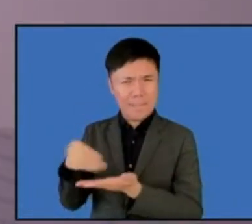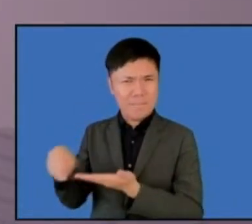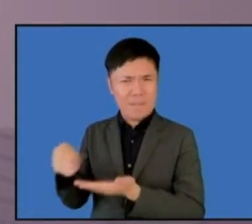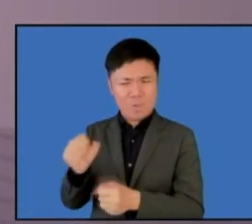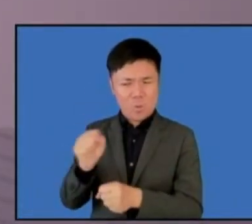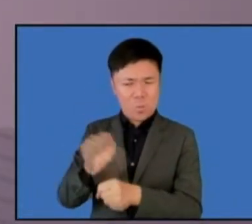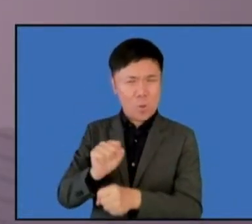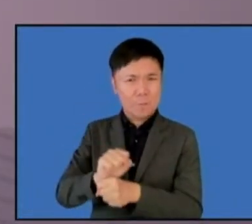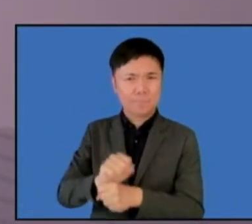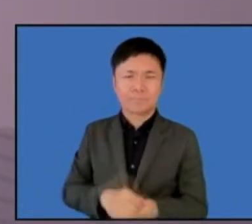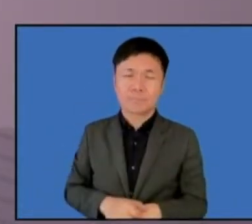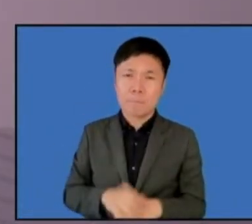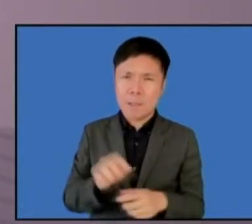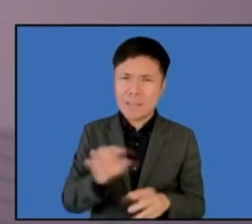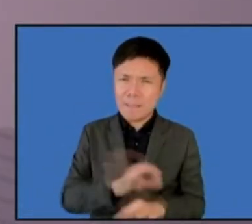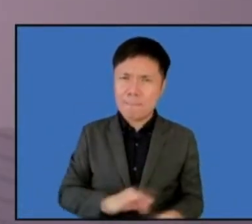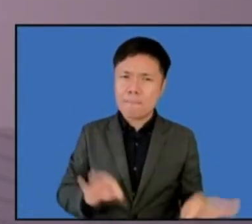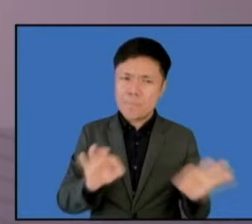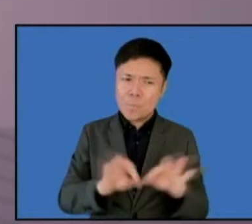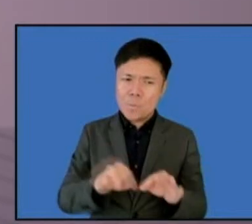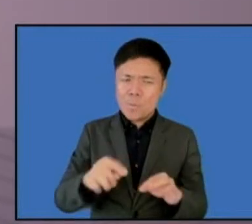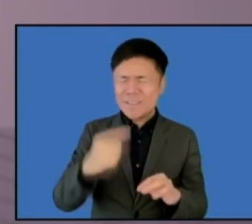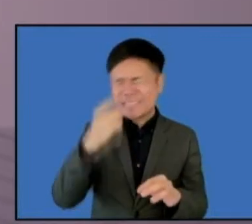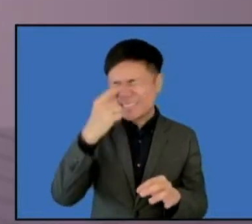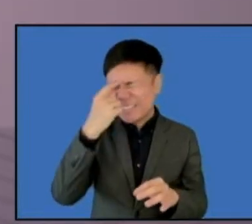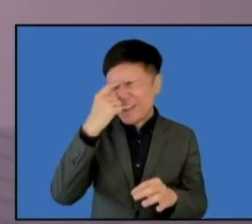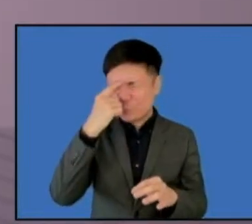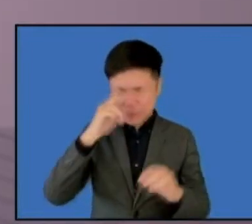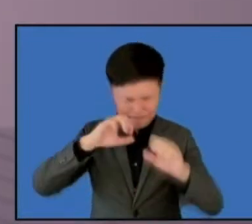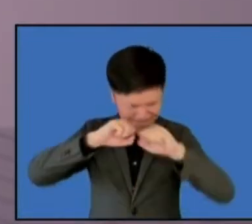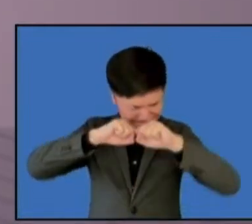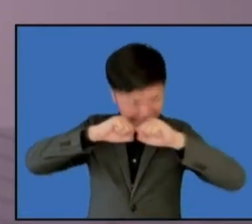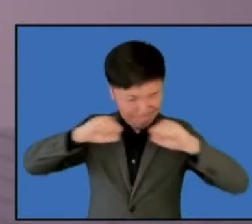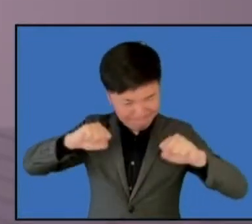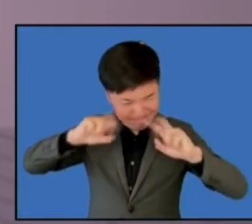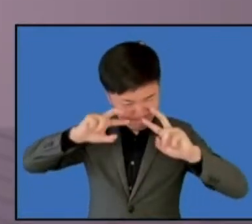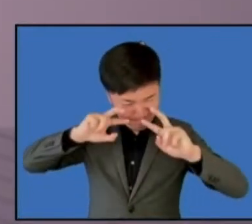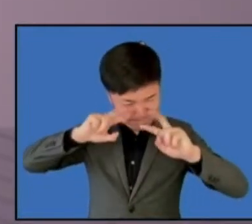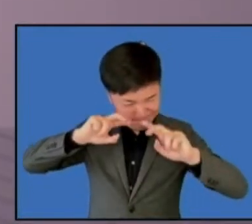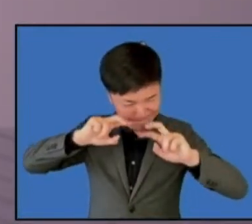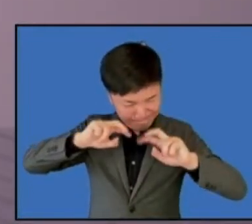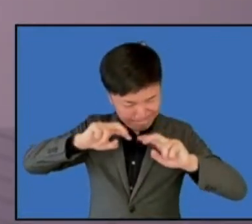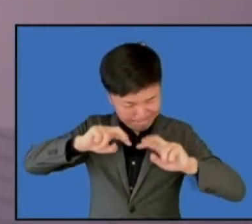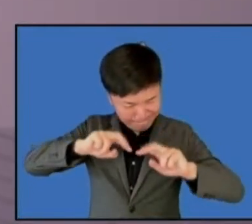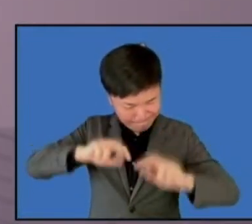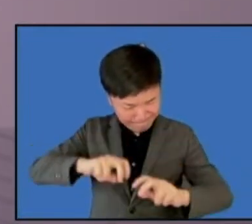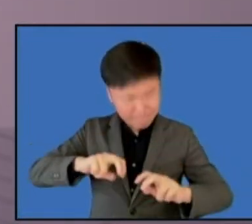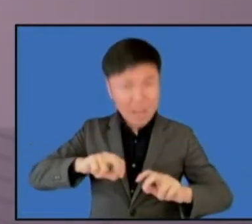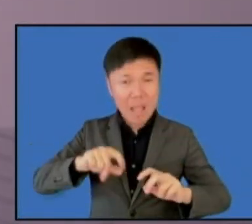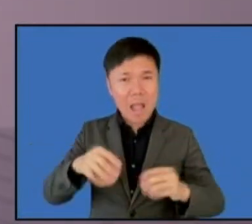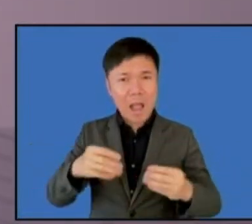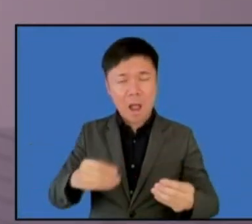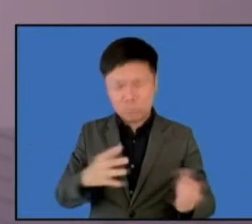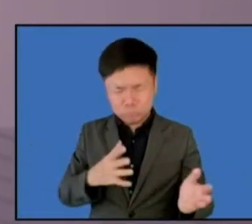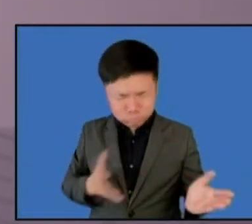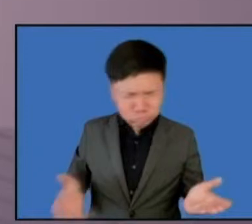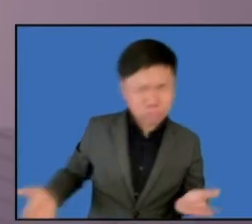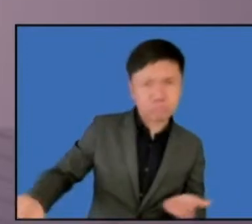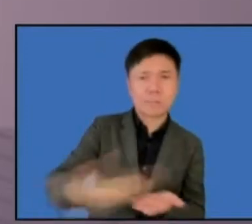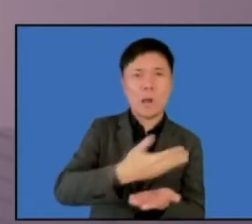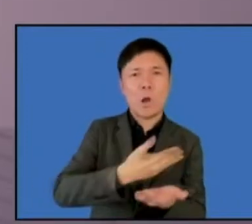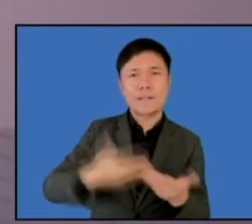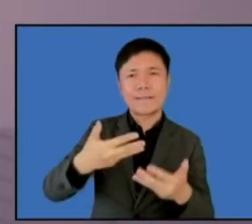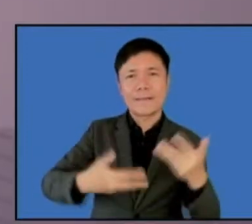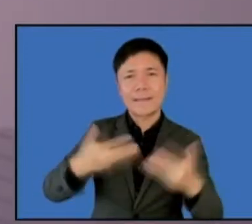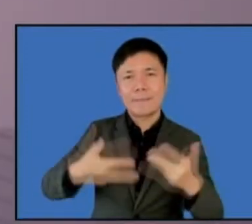like Ma'am said, on this granular kind of data, which many of us are collecting. How do we collect it together and move away